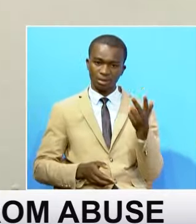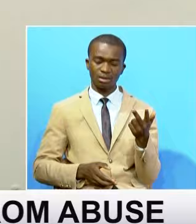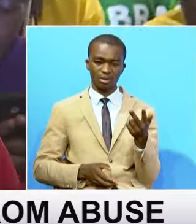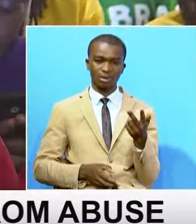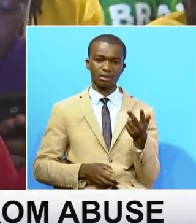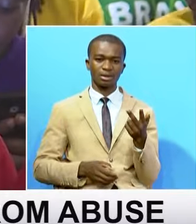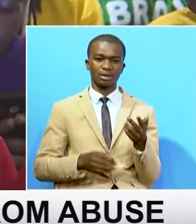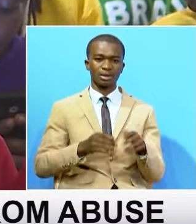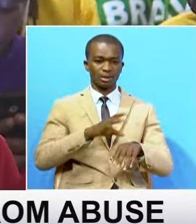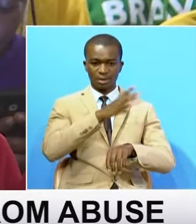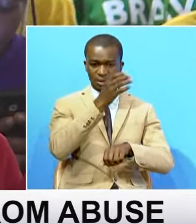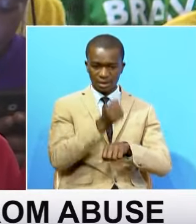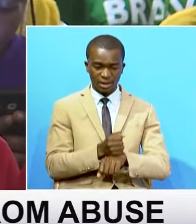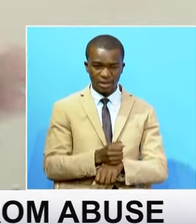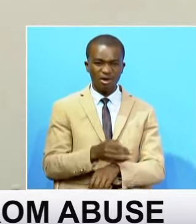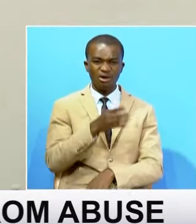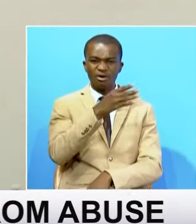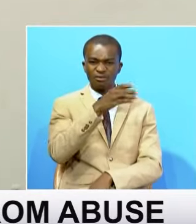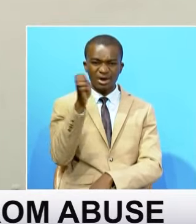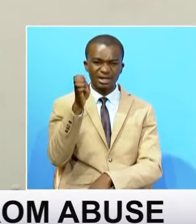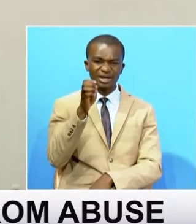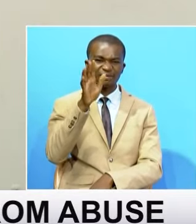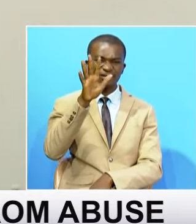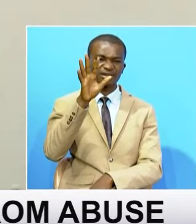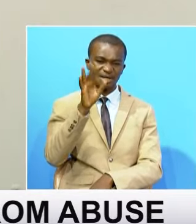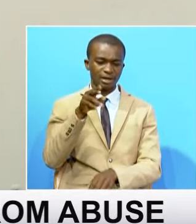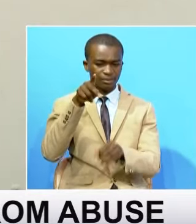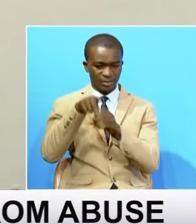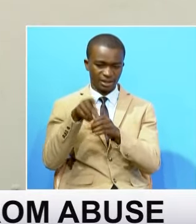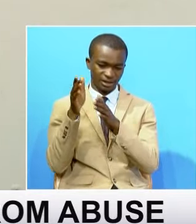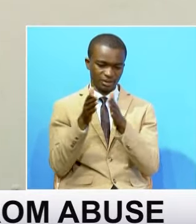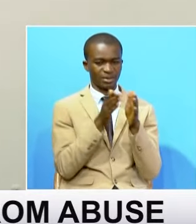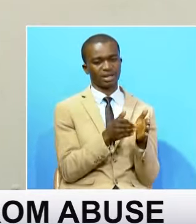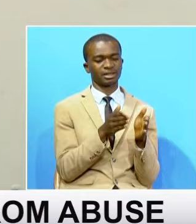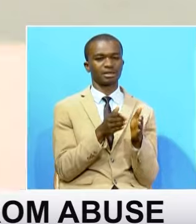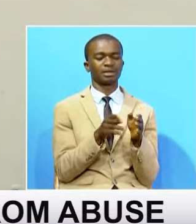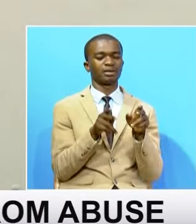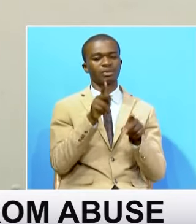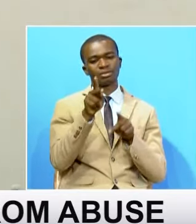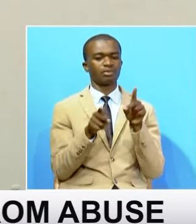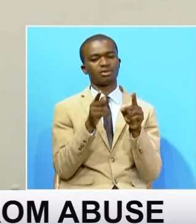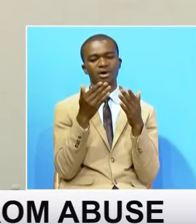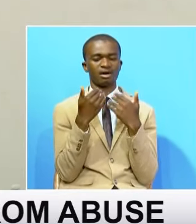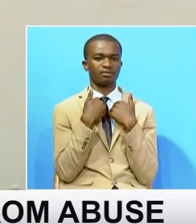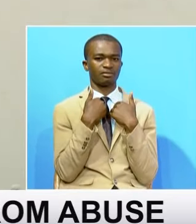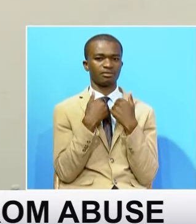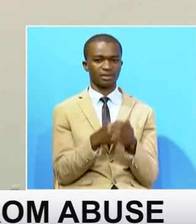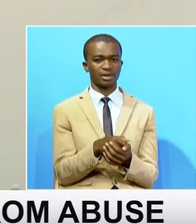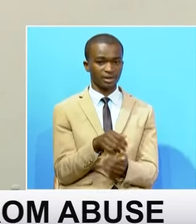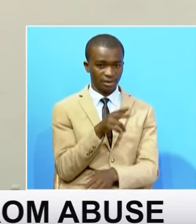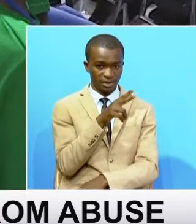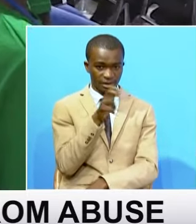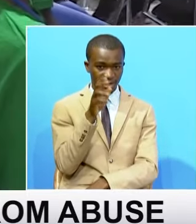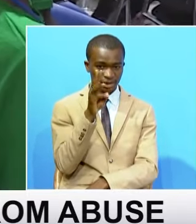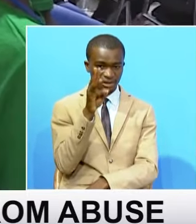on this program, and these are all the girls that are here. And then from this number, we have 360 that